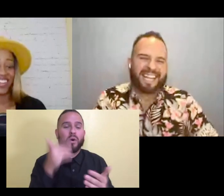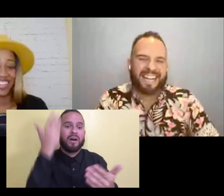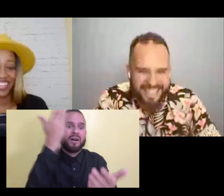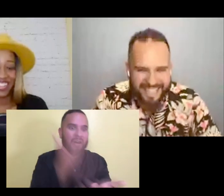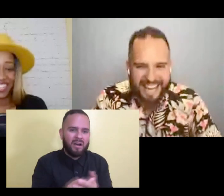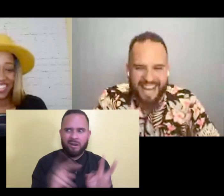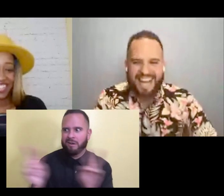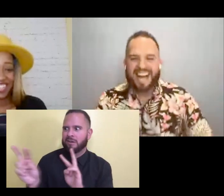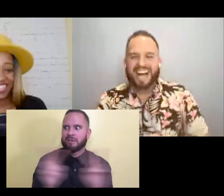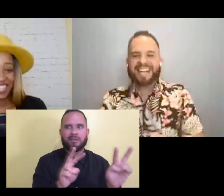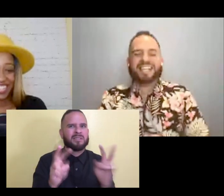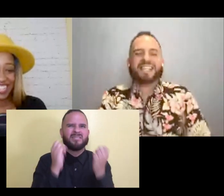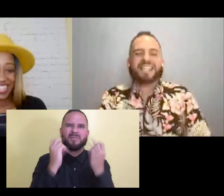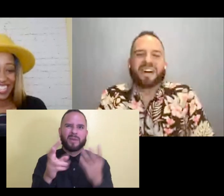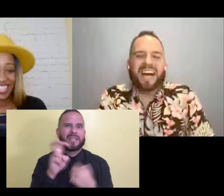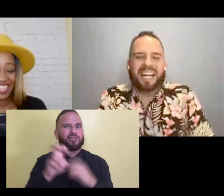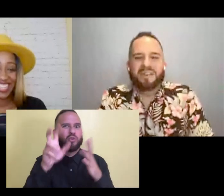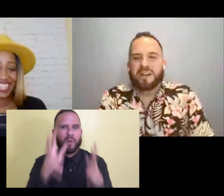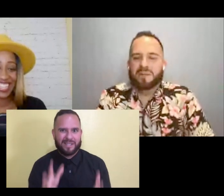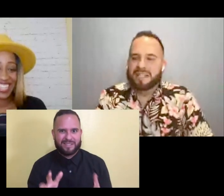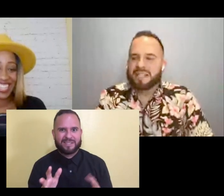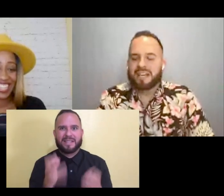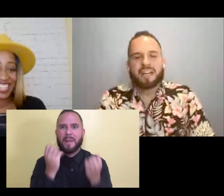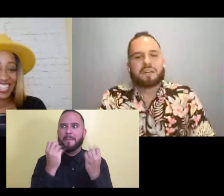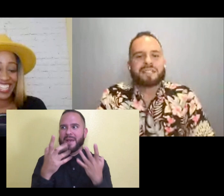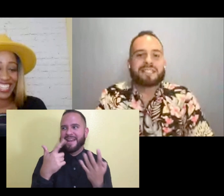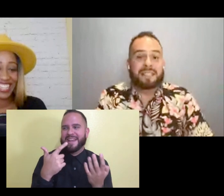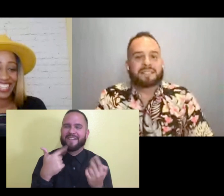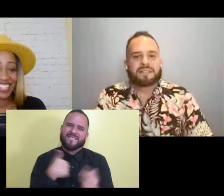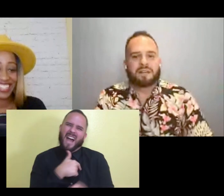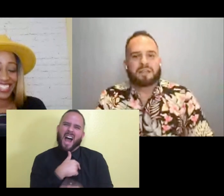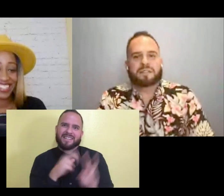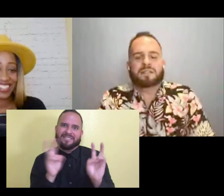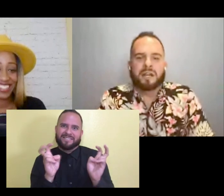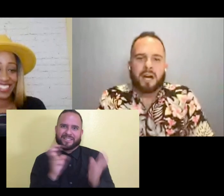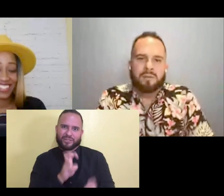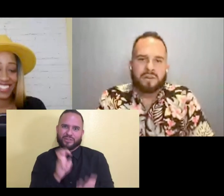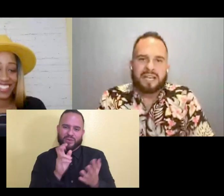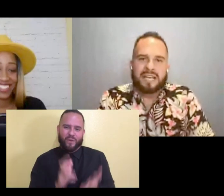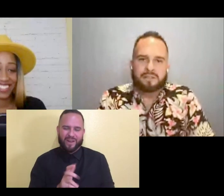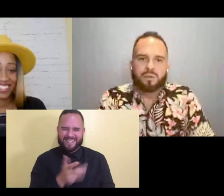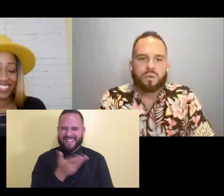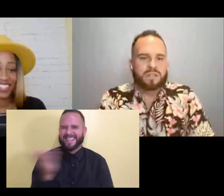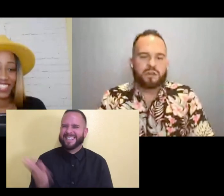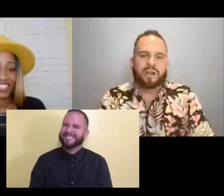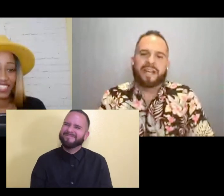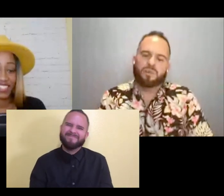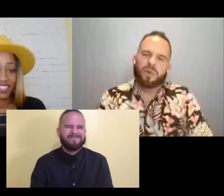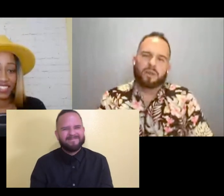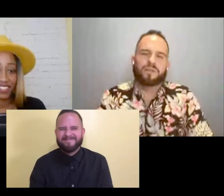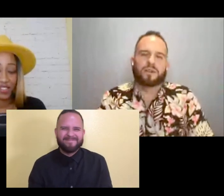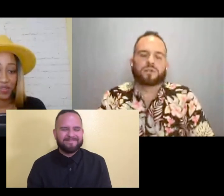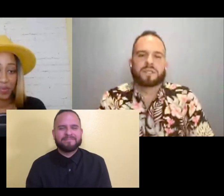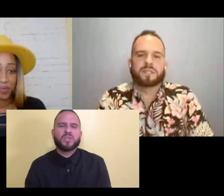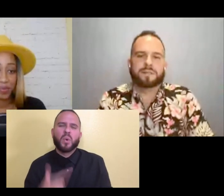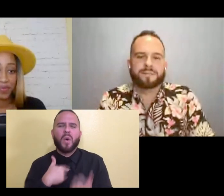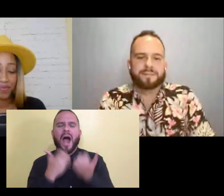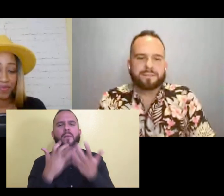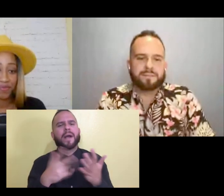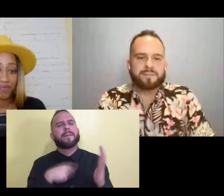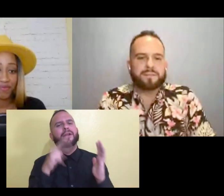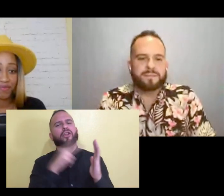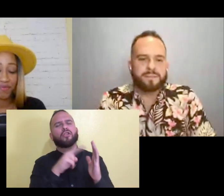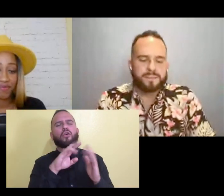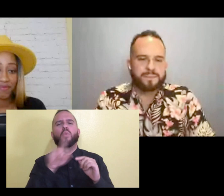yeah. us, right? So I highly recommend just kind of look when the season starts for the Alaska tours and try to catch one of those first ones.